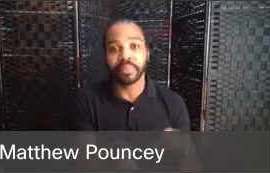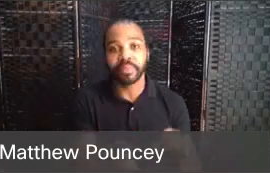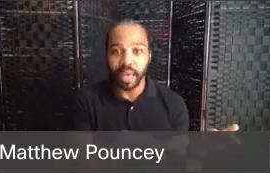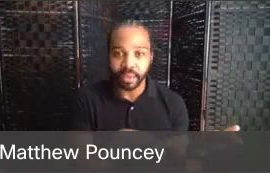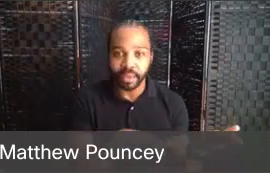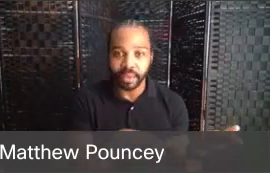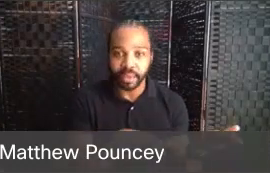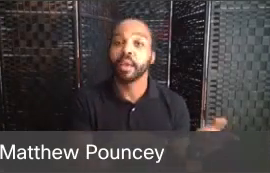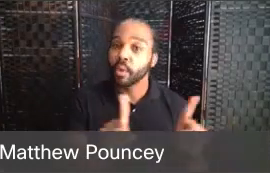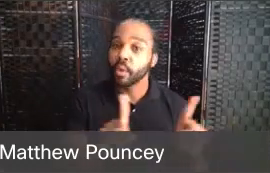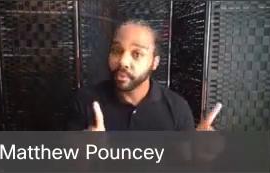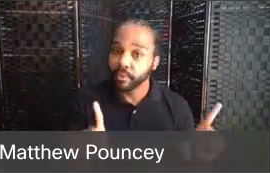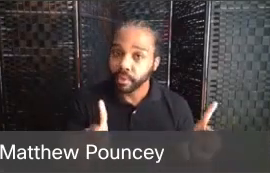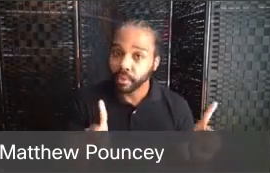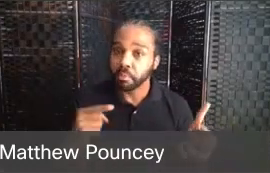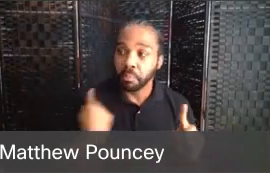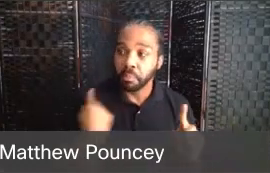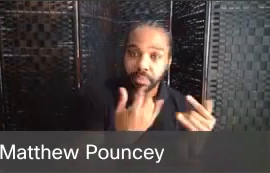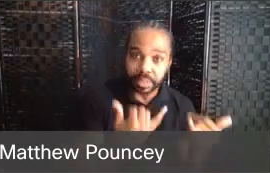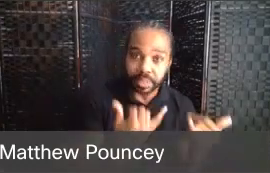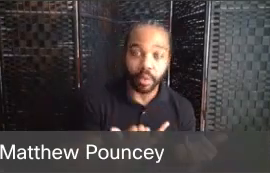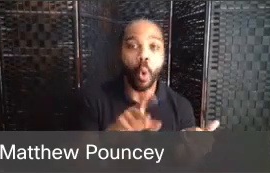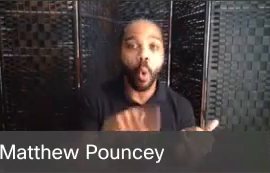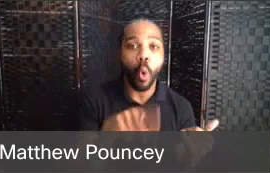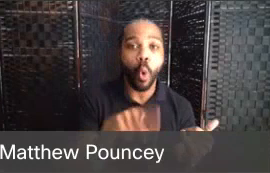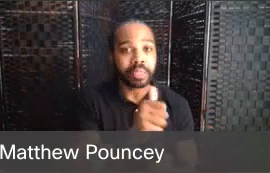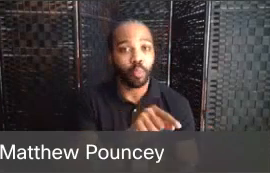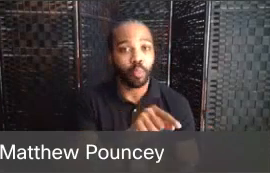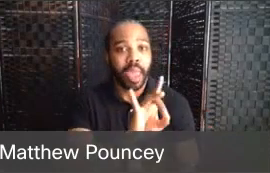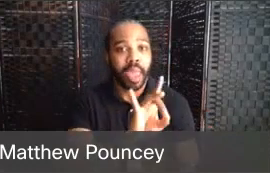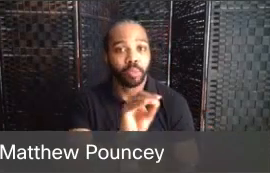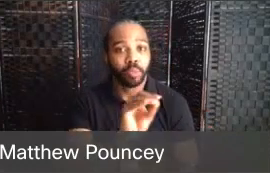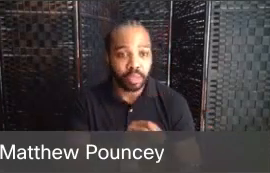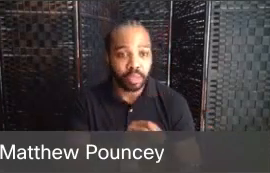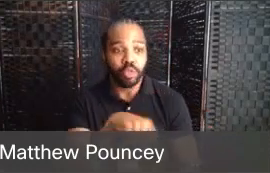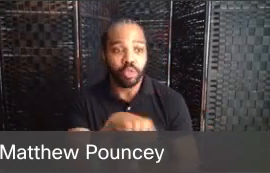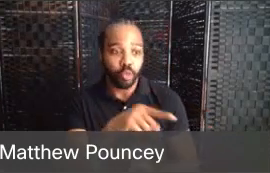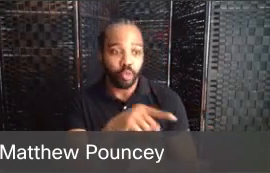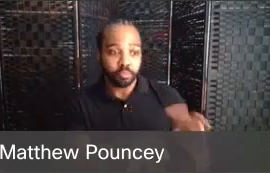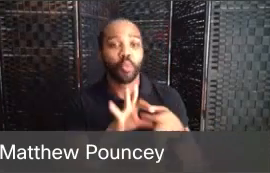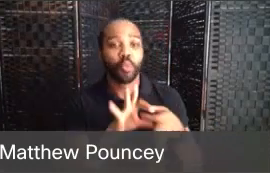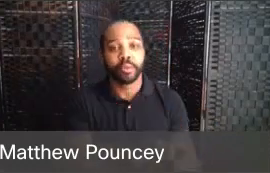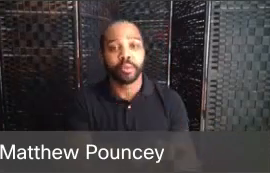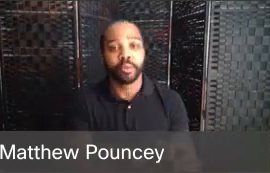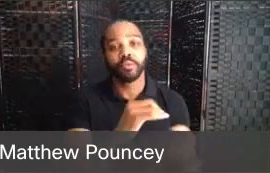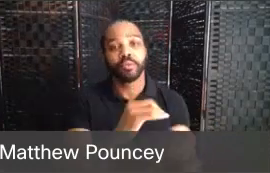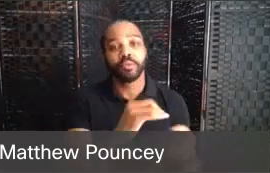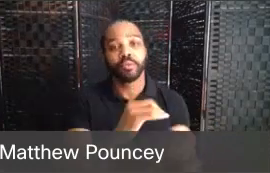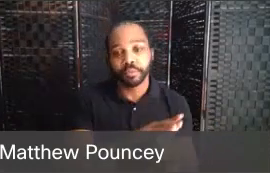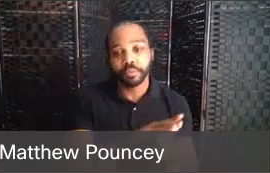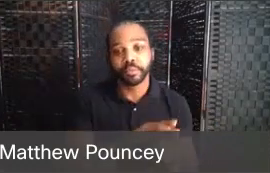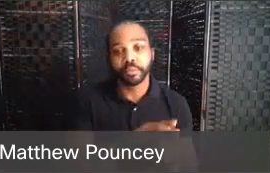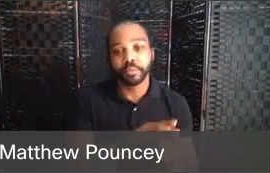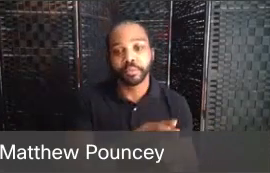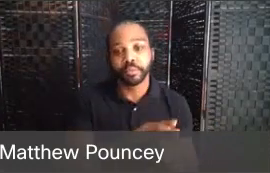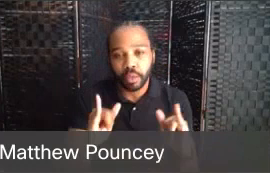However, to date, only 10.8% of those have been confirmed as COVID related. We are still, I'll talk about this later,